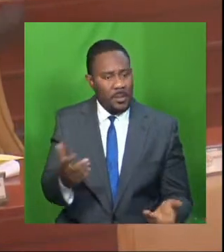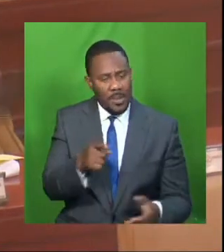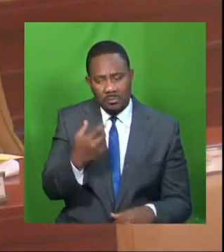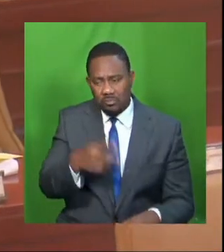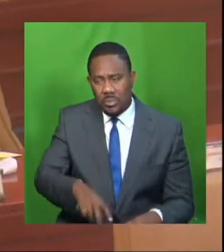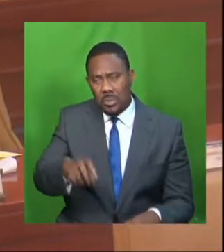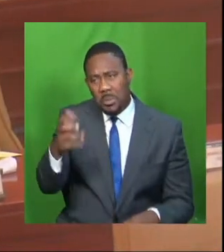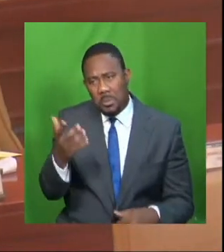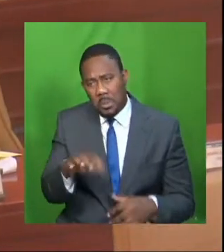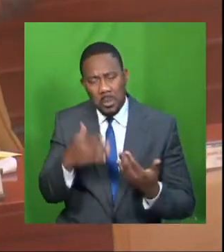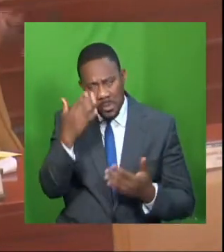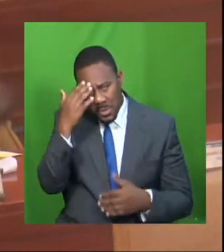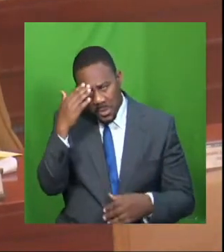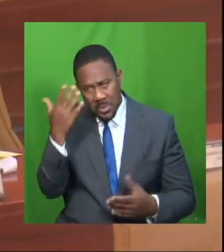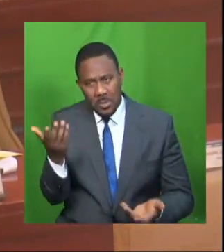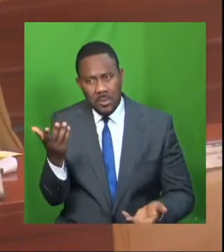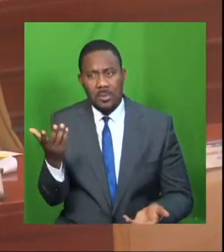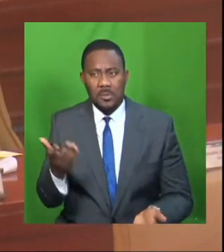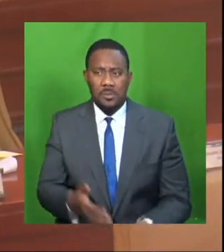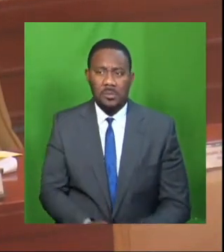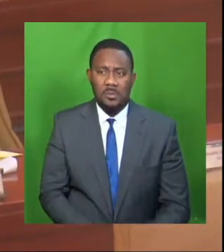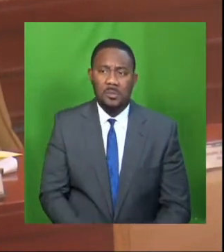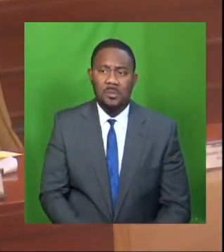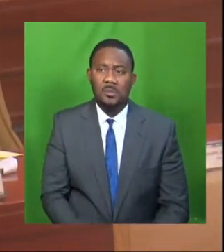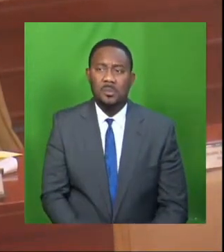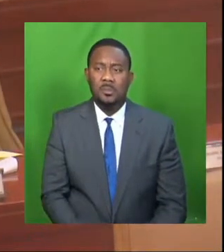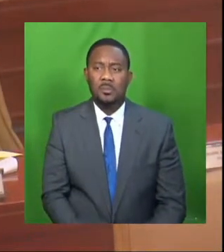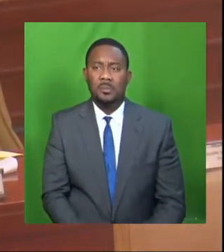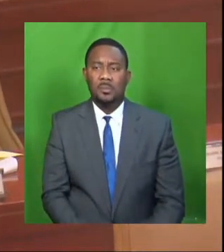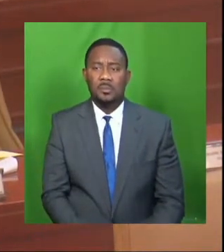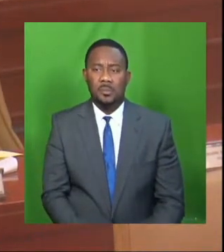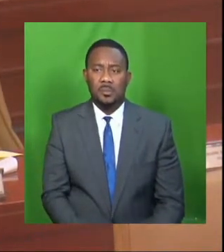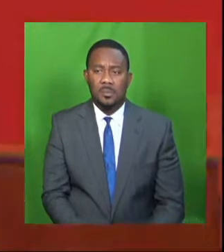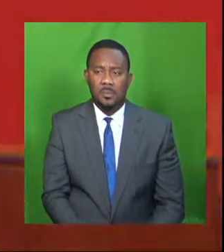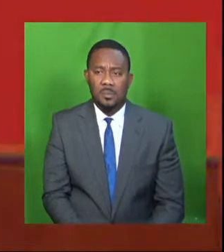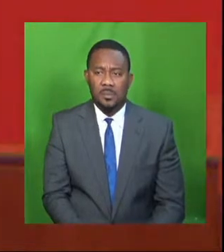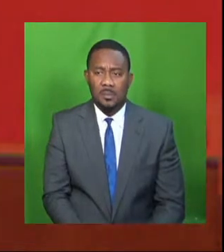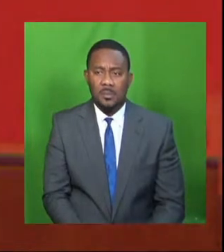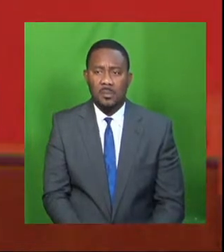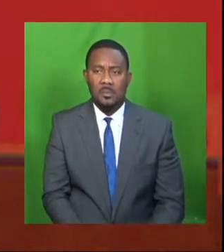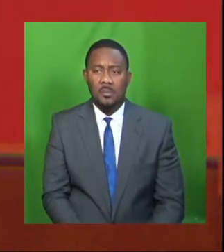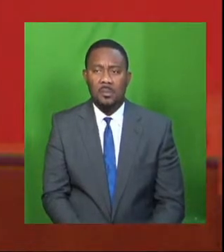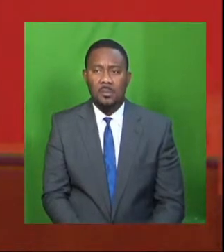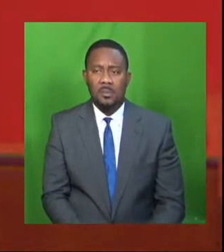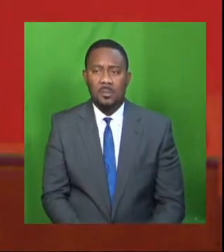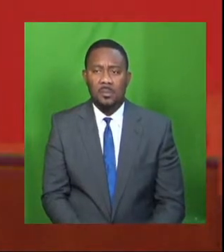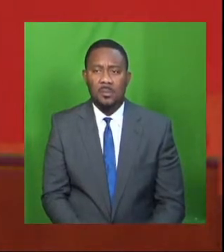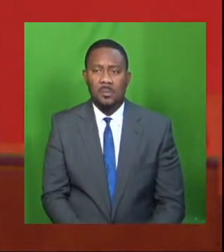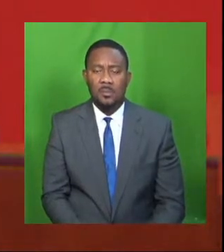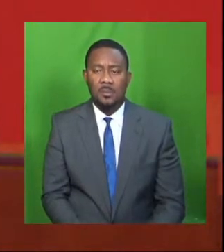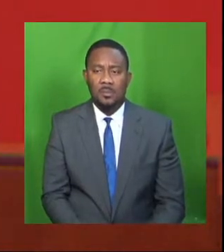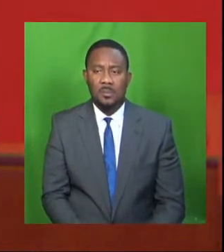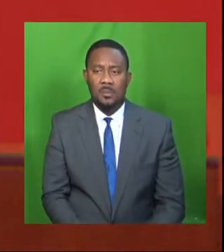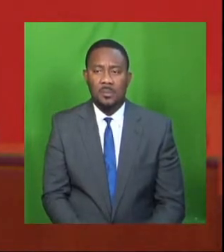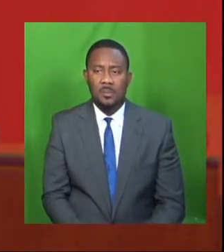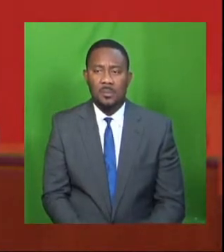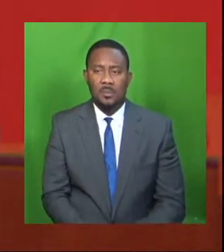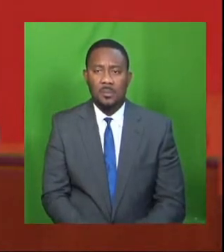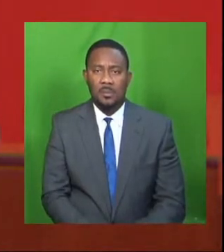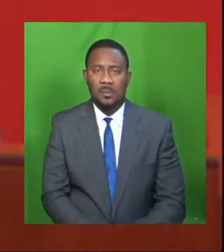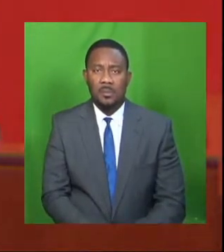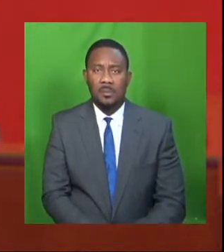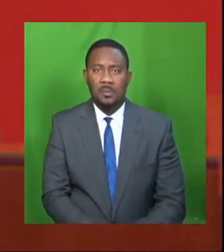Speaker, the deputy leader sought your indulgence to withdraw the exemptions bill which had